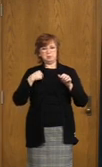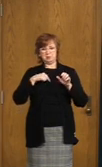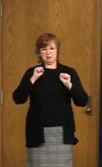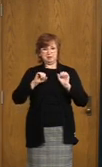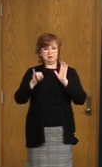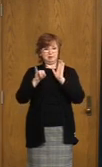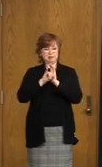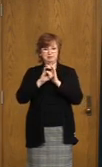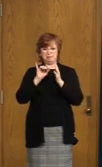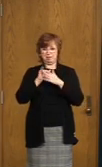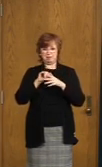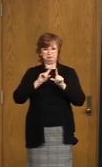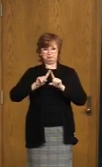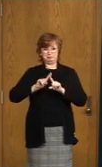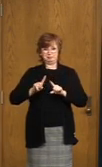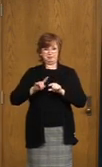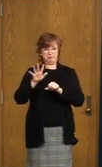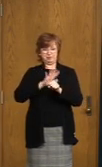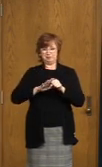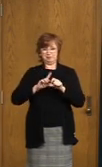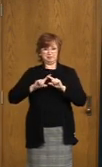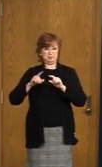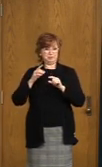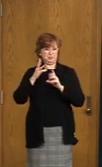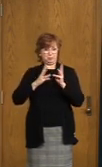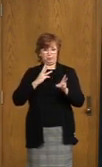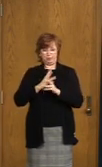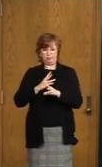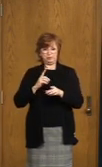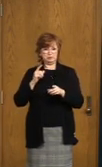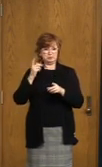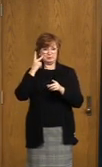of the world, Europe, Africa. So again, I think